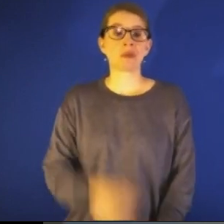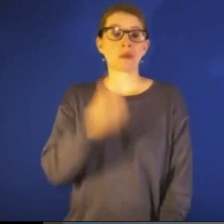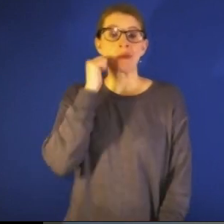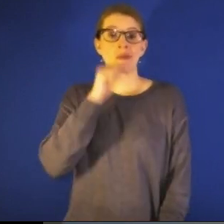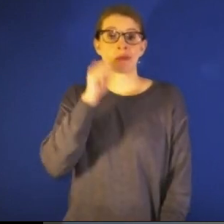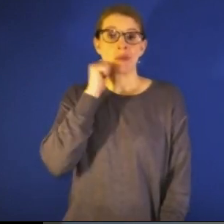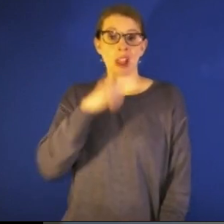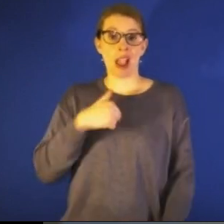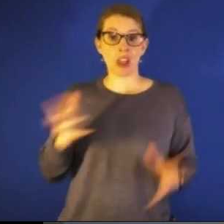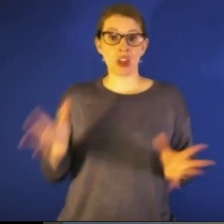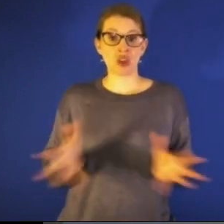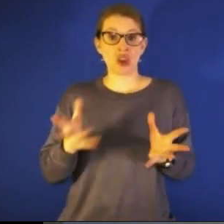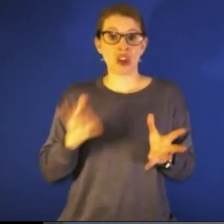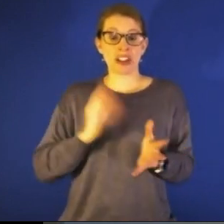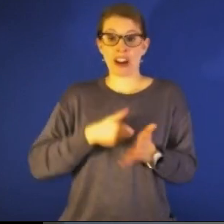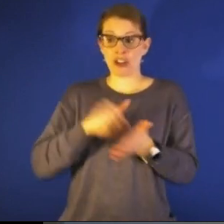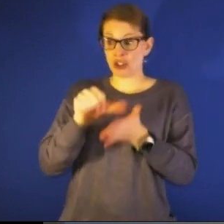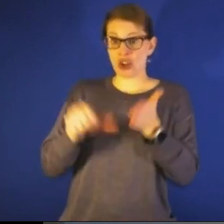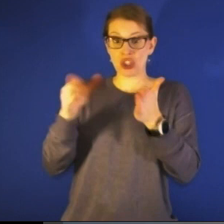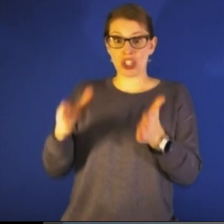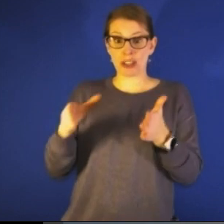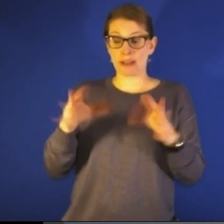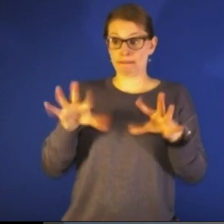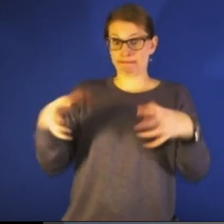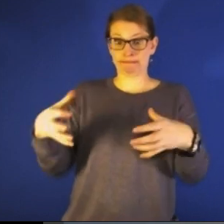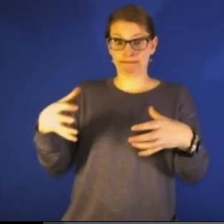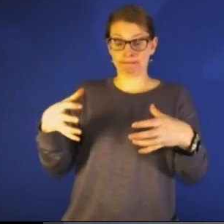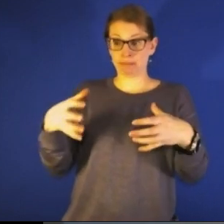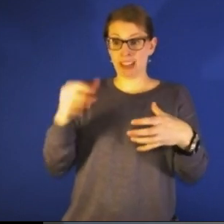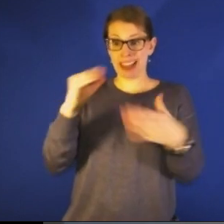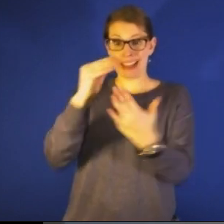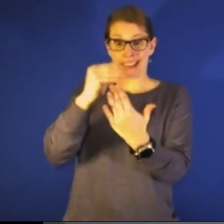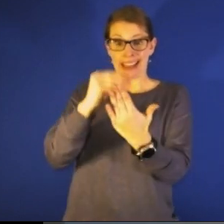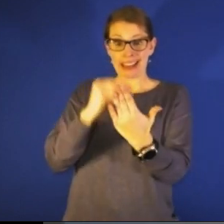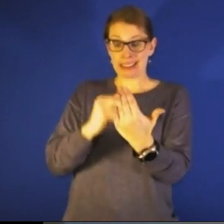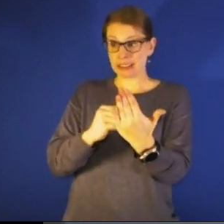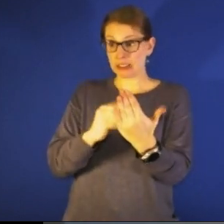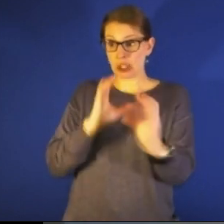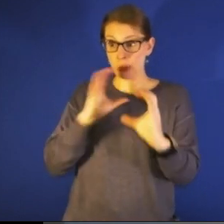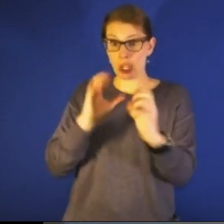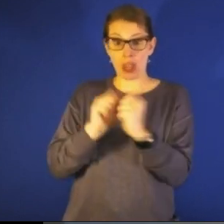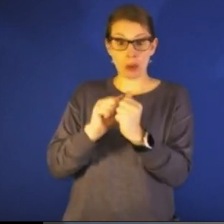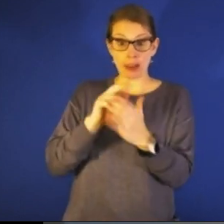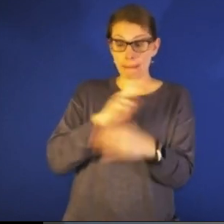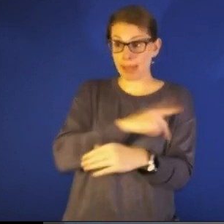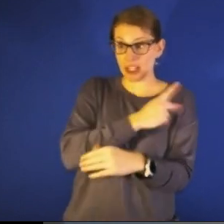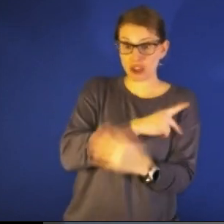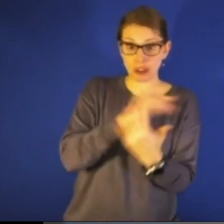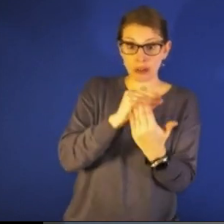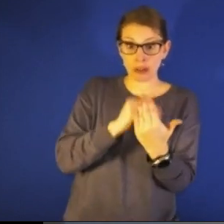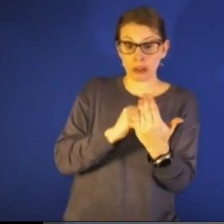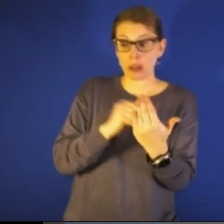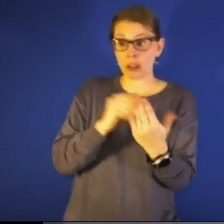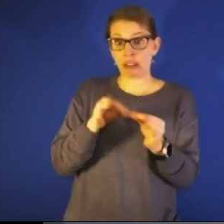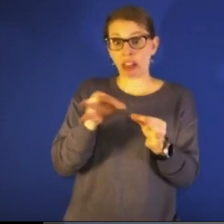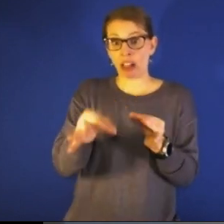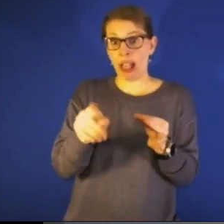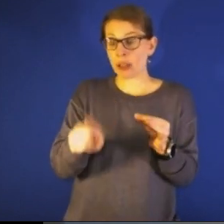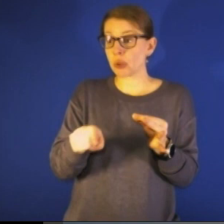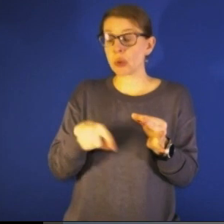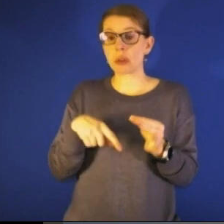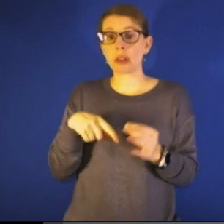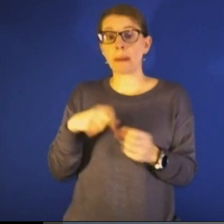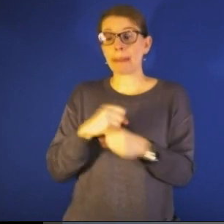I encourage our surgeons to go through that list, communicate with those patients, make sure that they're following